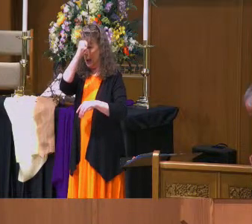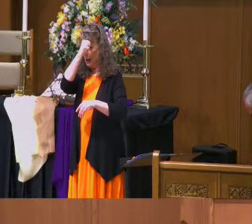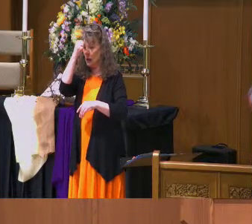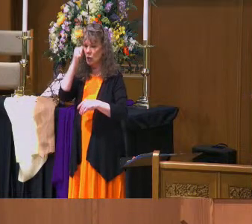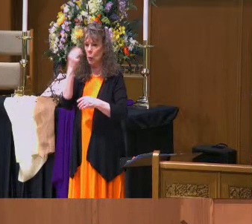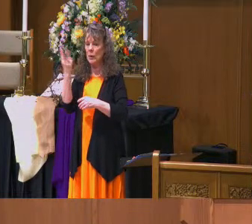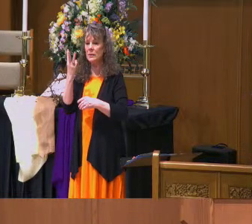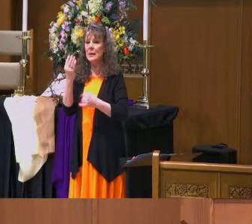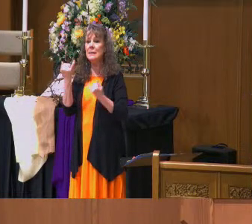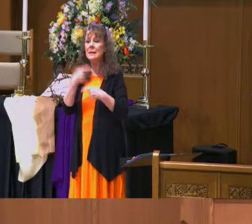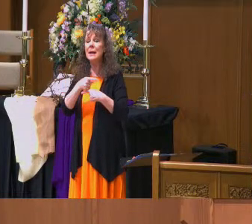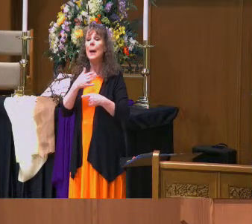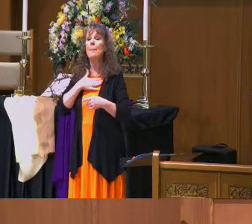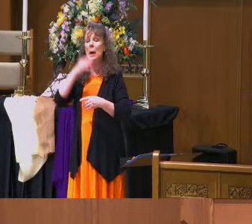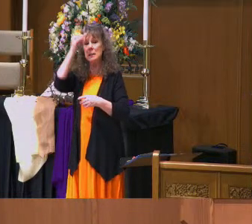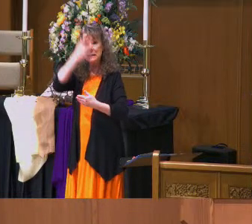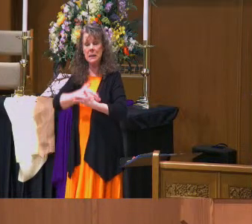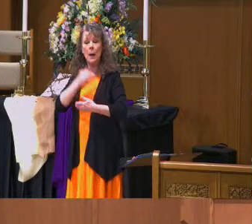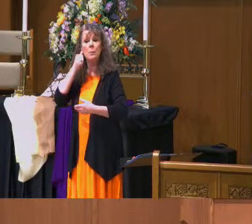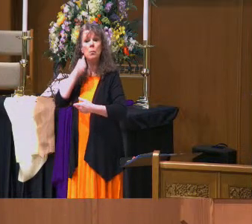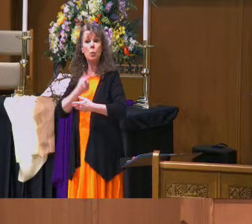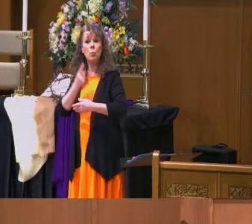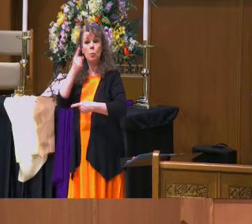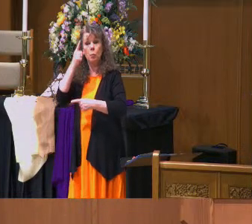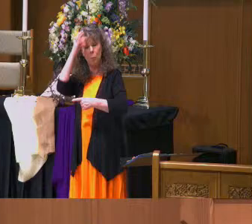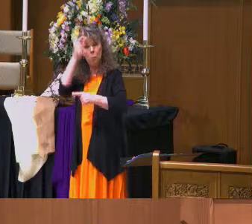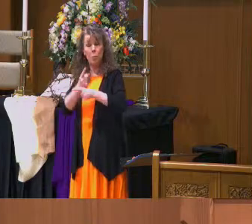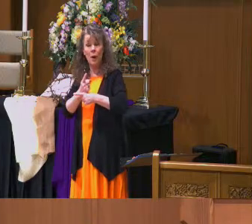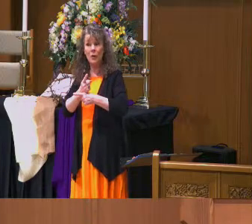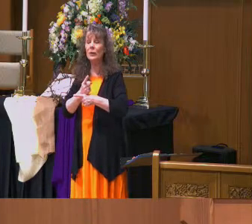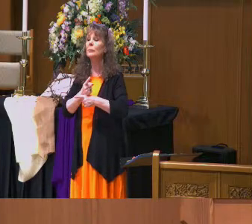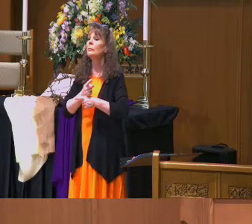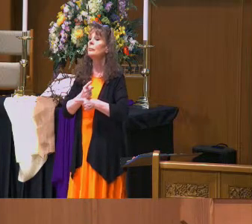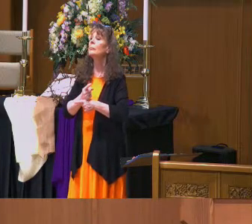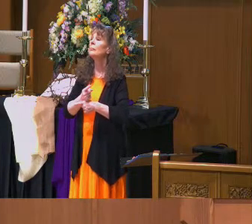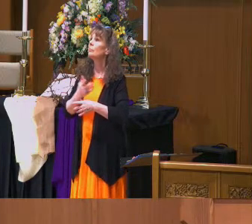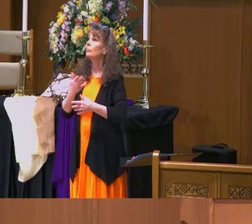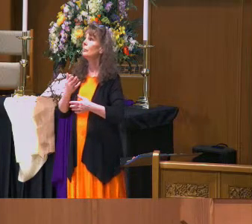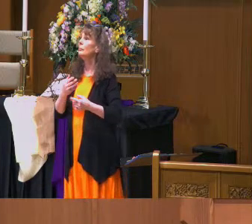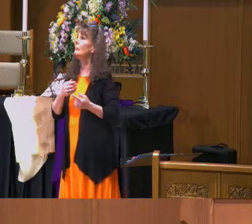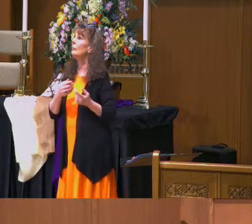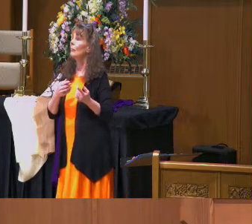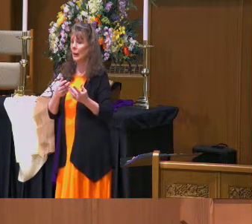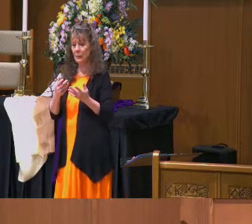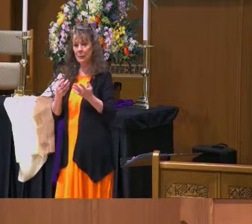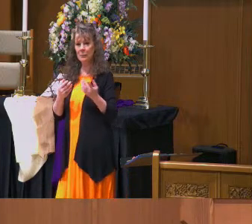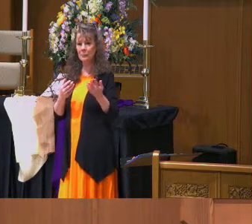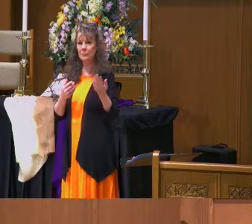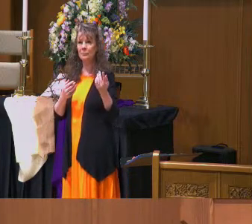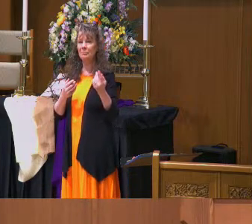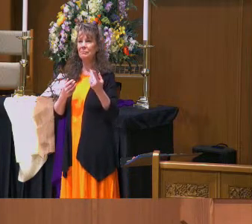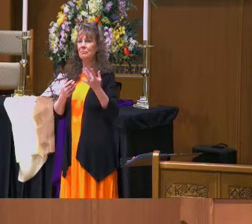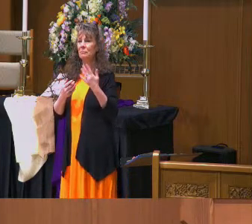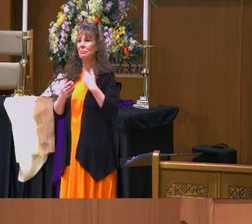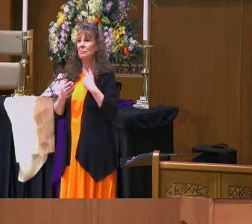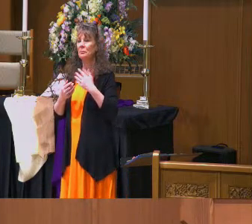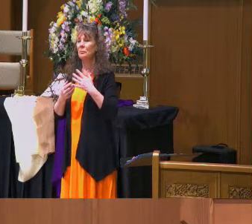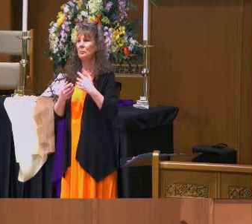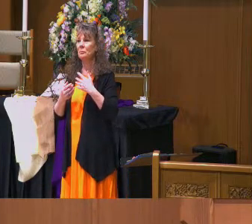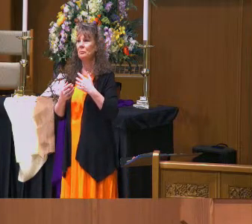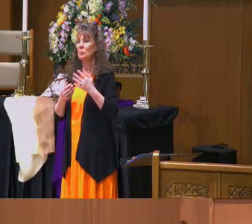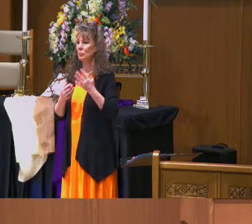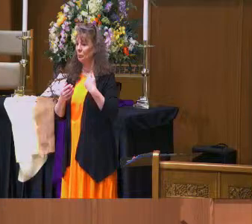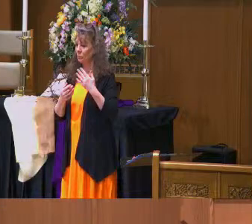my brother, watched from heaven, but his son and my niece and my nephew came all the way from New Madison. So thank you, Jake and